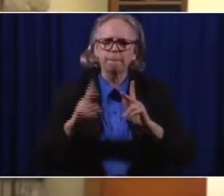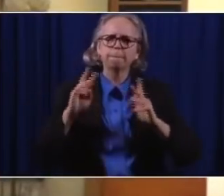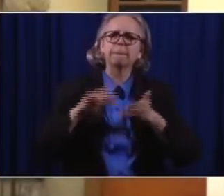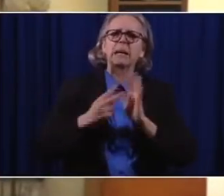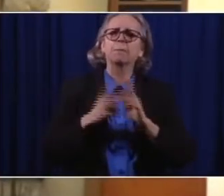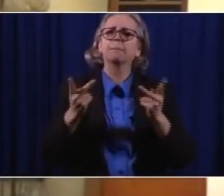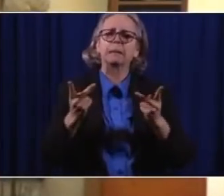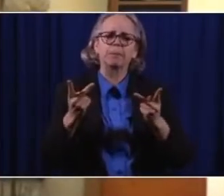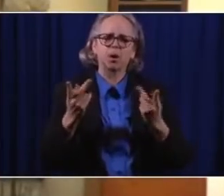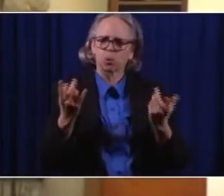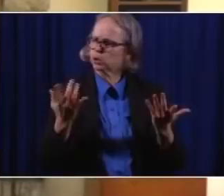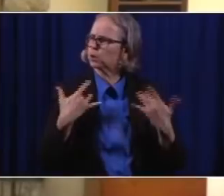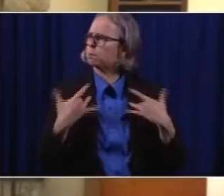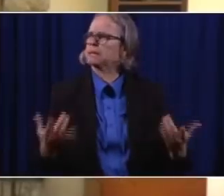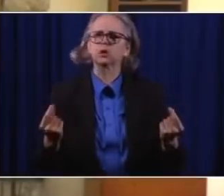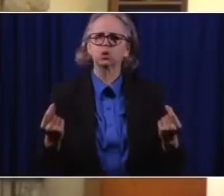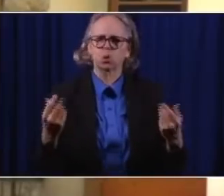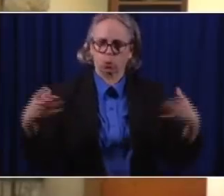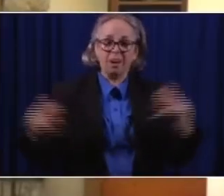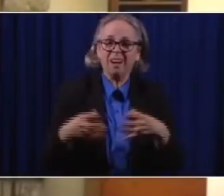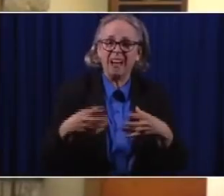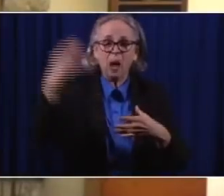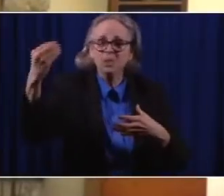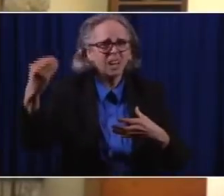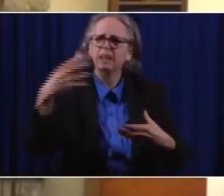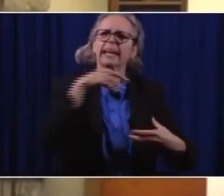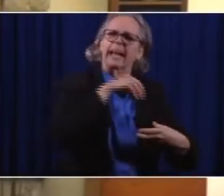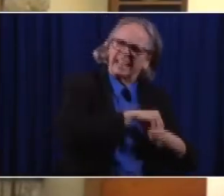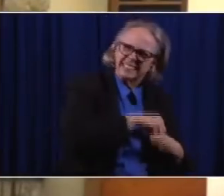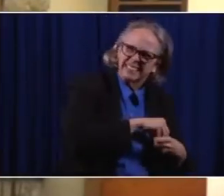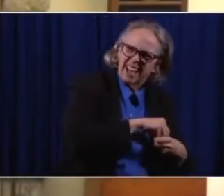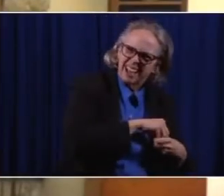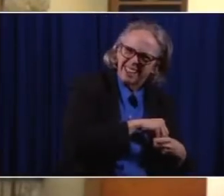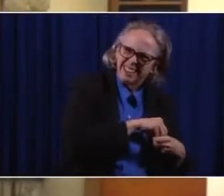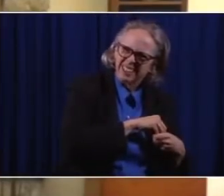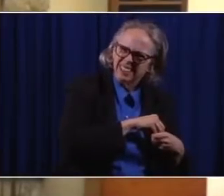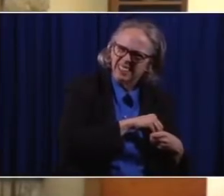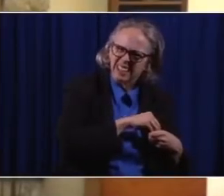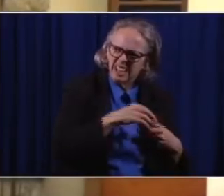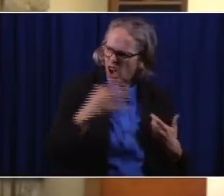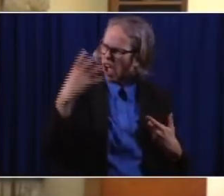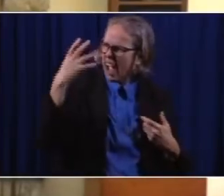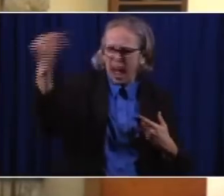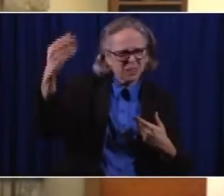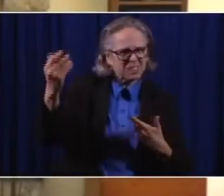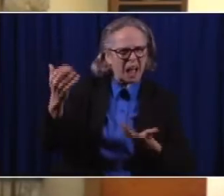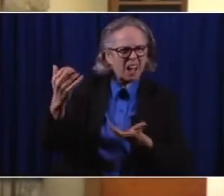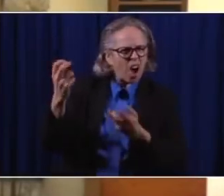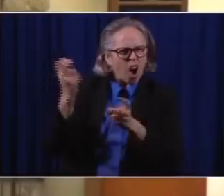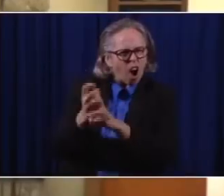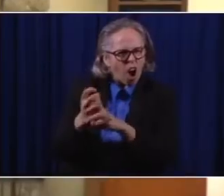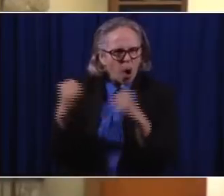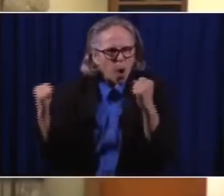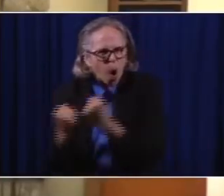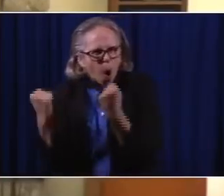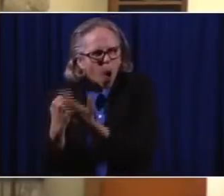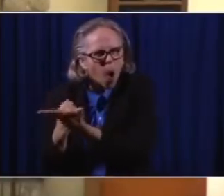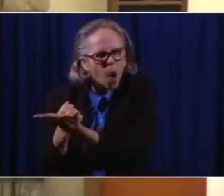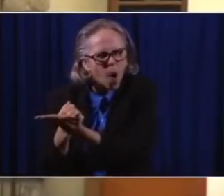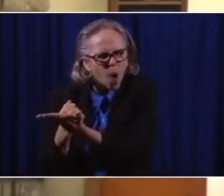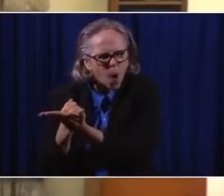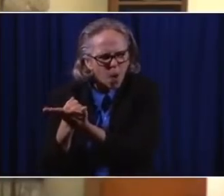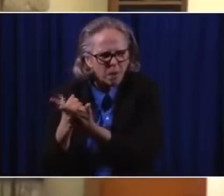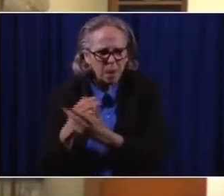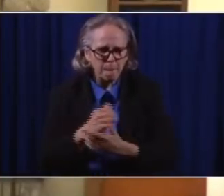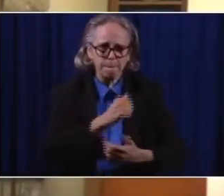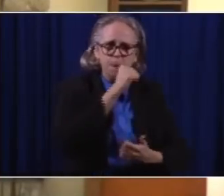any inside activity more difficult, more dangerous, potentially. What's unique about bars and restaurants, as